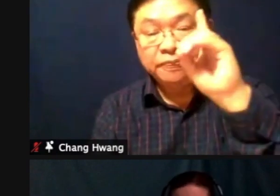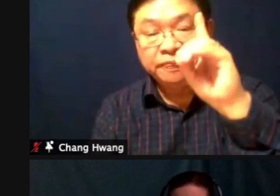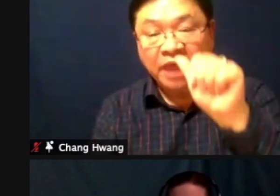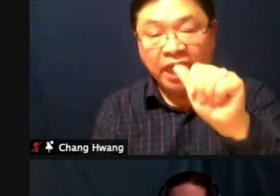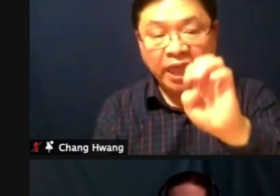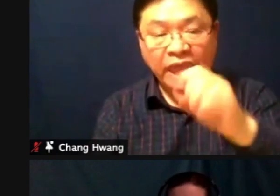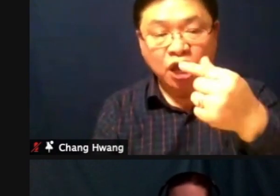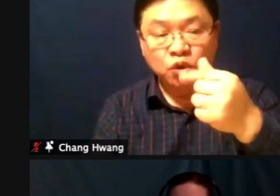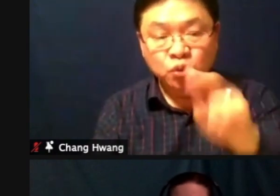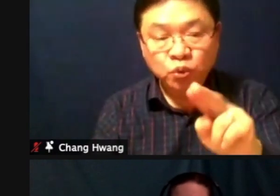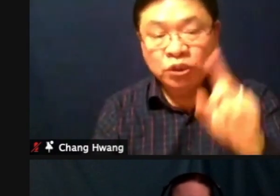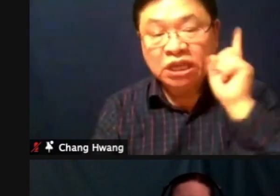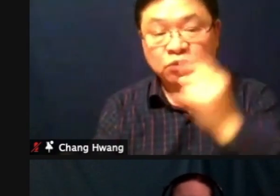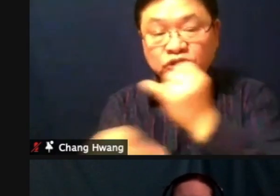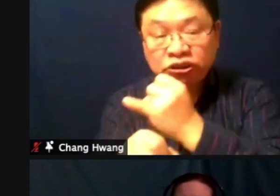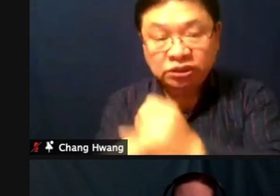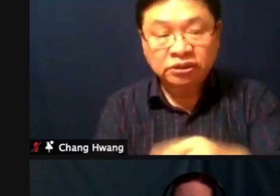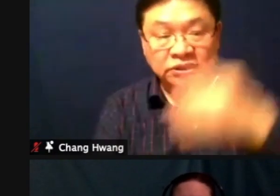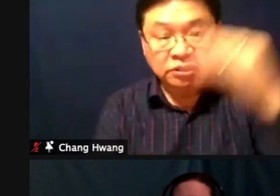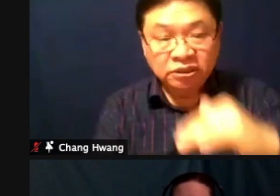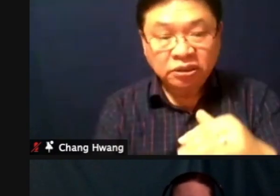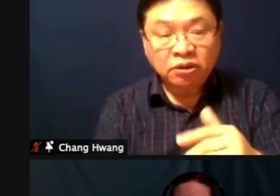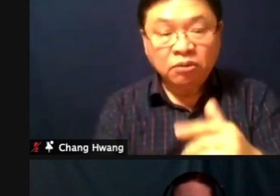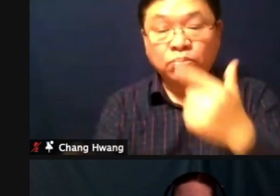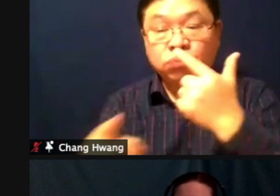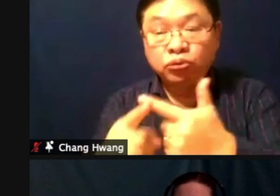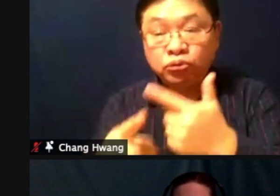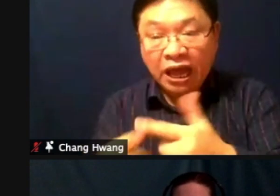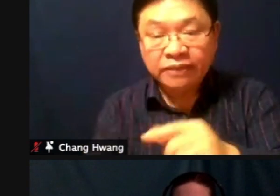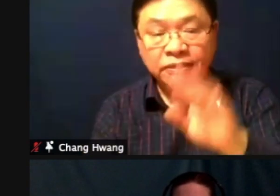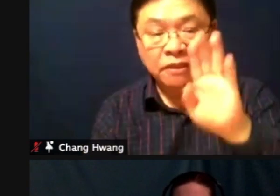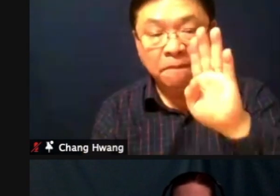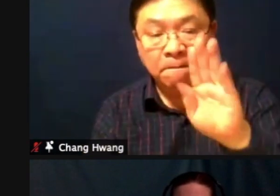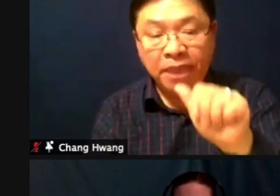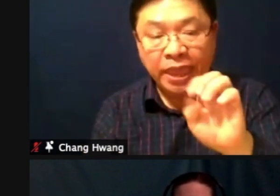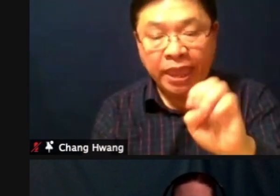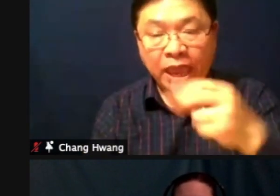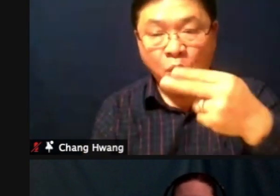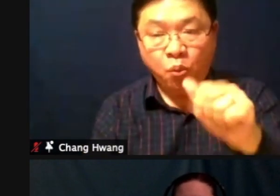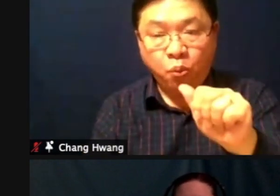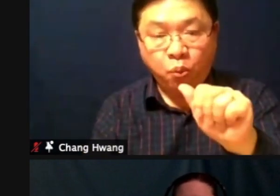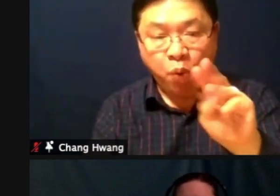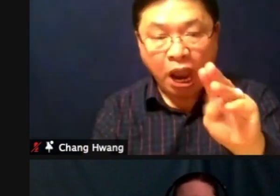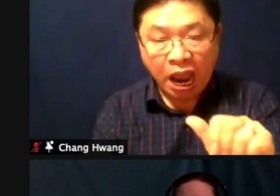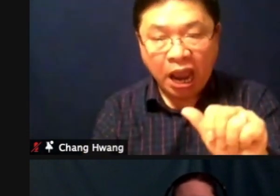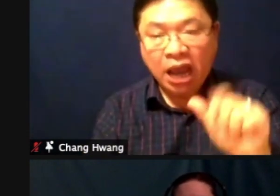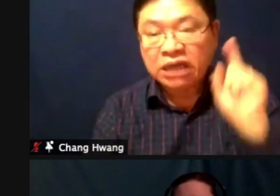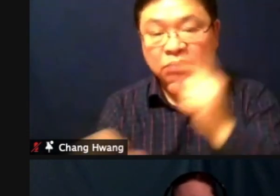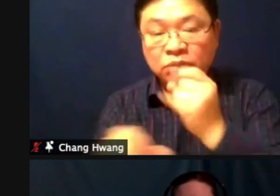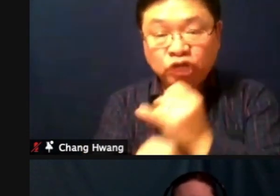School, 1957, the Daegu Deaf School, that was 1946, and the